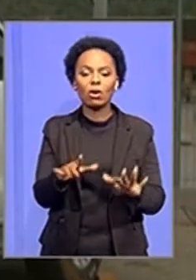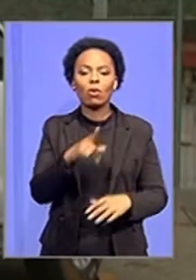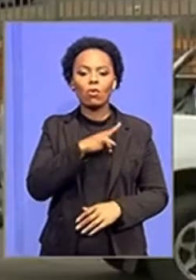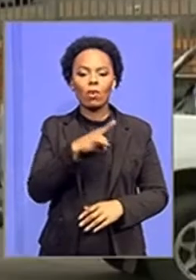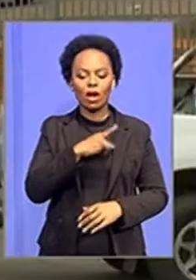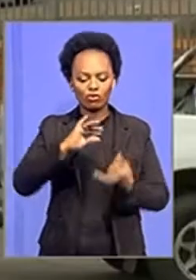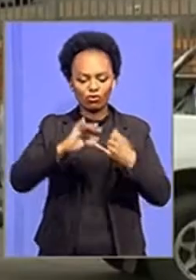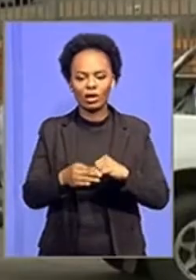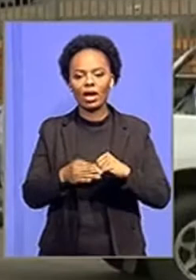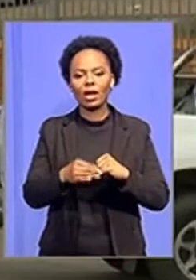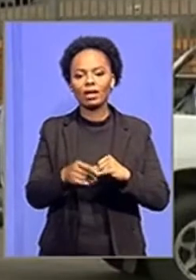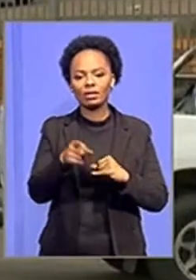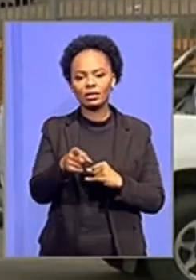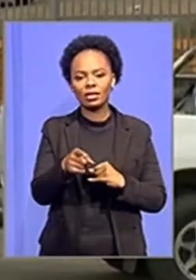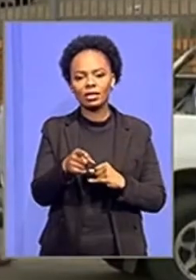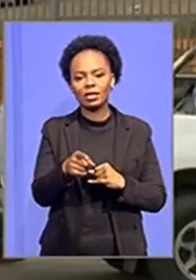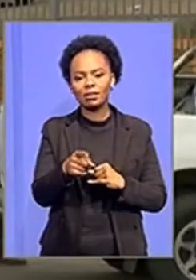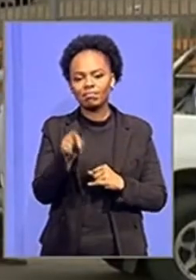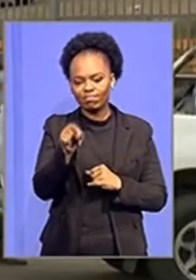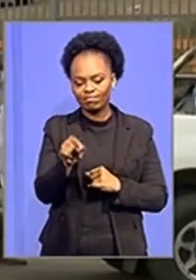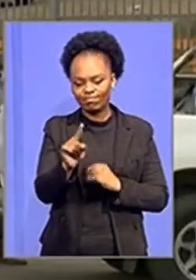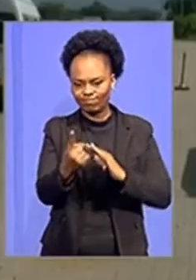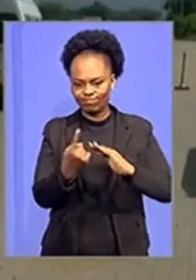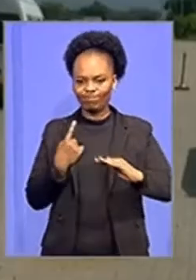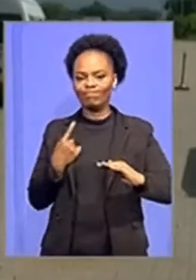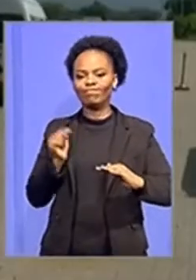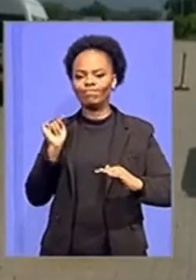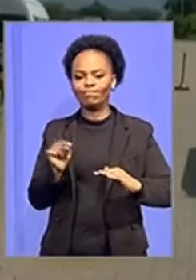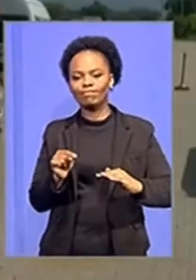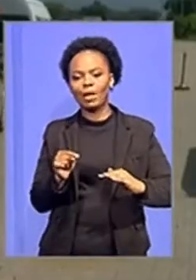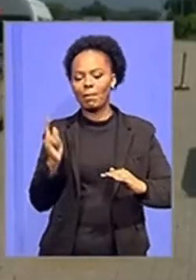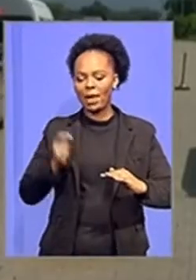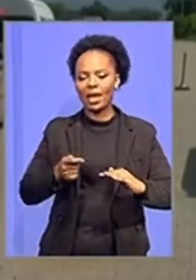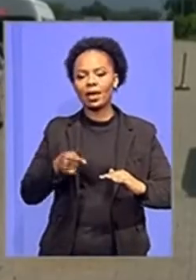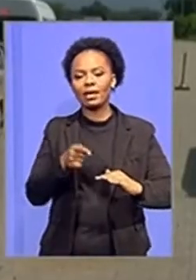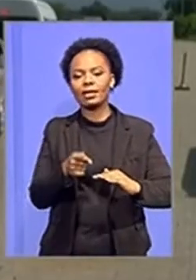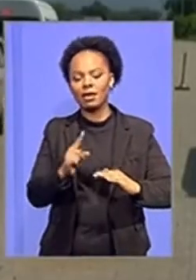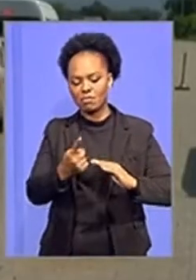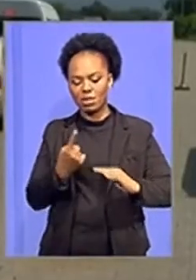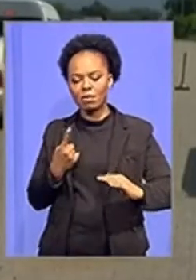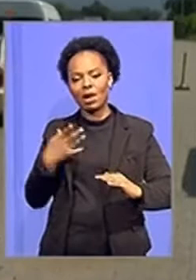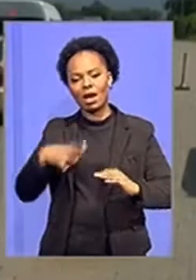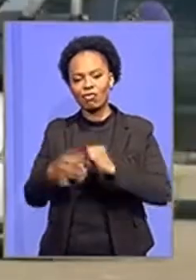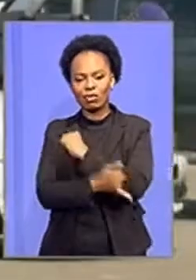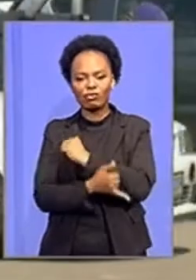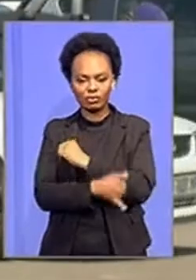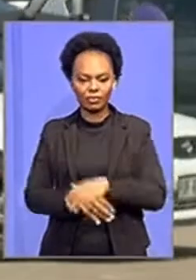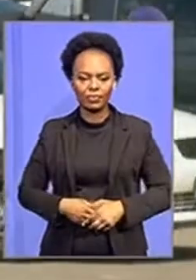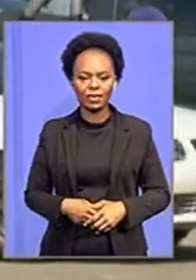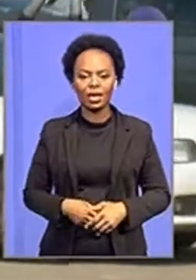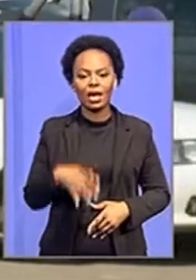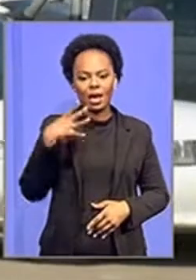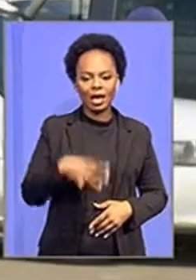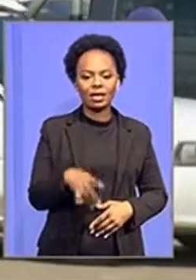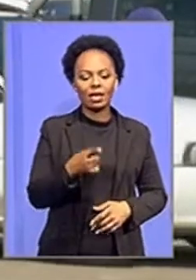cross very expensive vehicles to another country. Batho ba lesometharo ba hlokofetše ka mebileng ya profense ya Mpumalanga